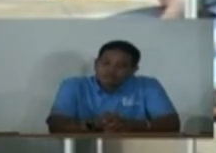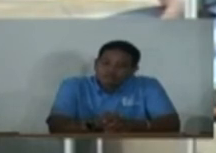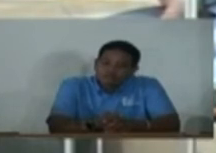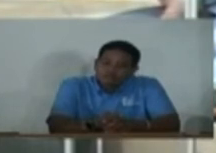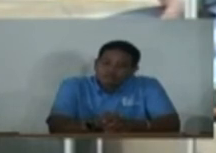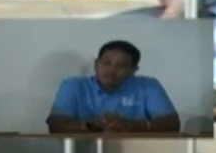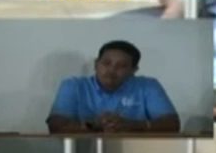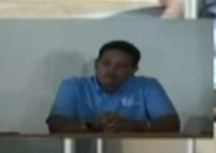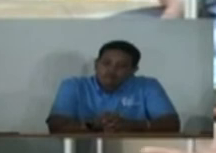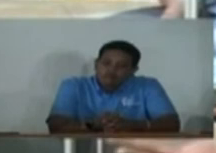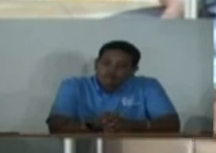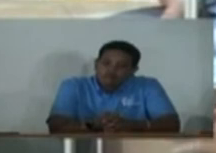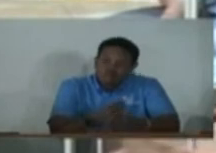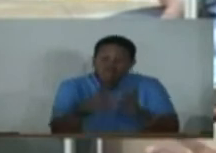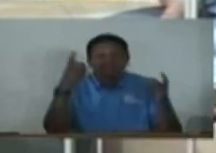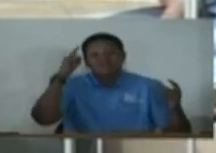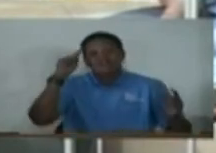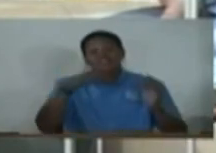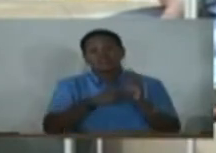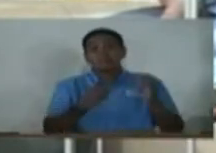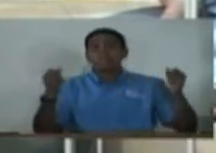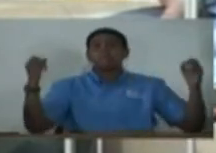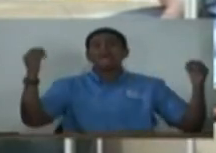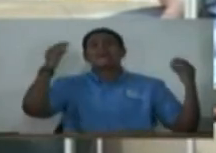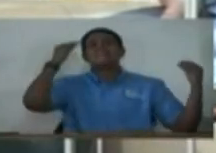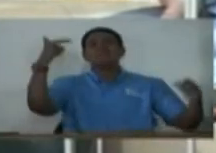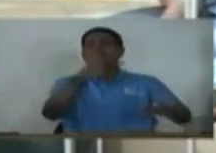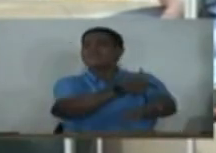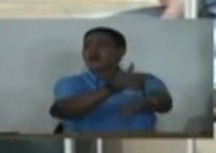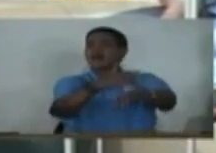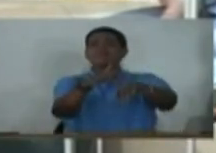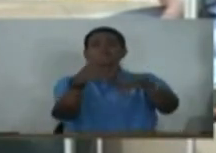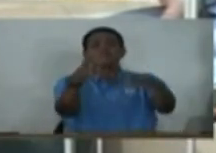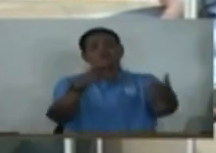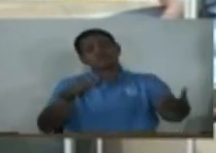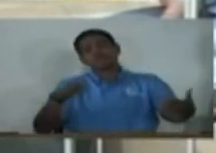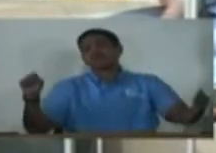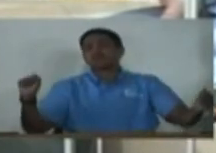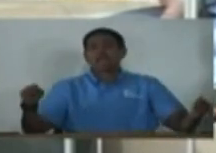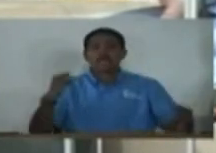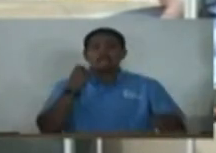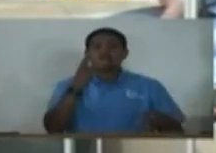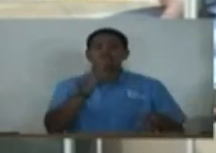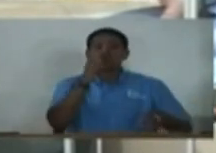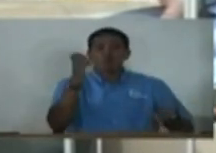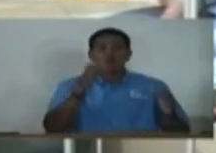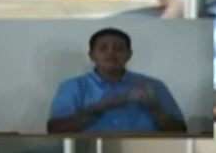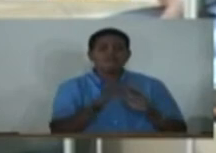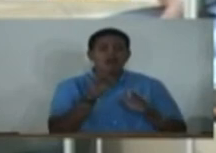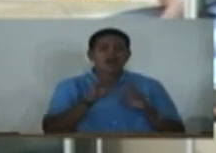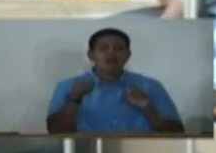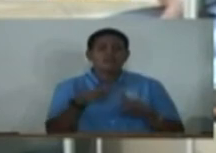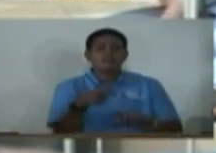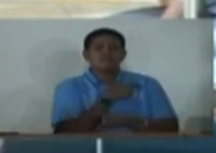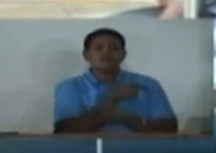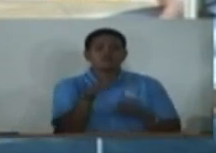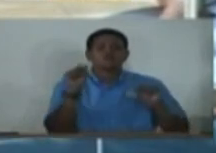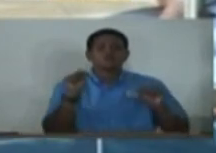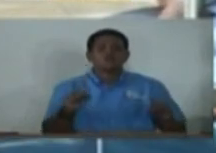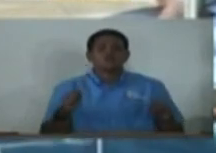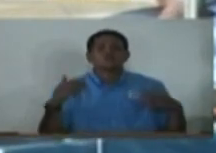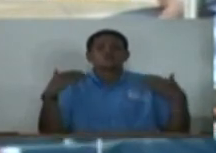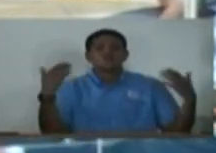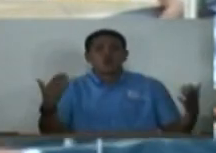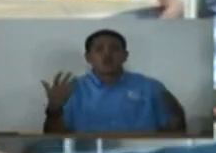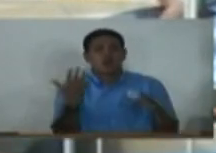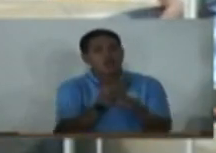copious amounts of information about vaccines, and if you really wanted to find out about vaccines, you could